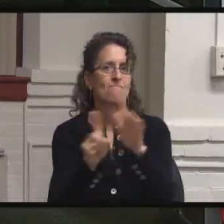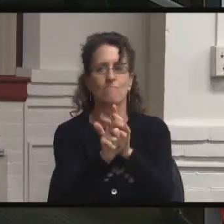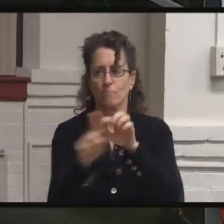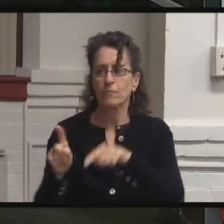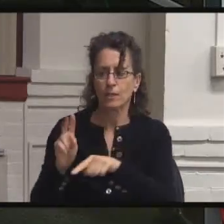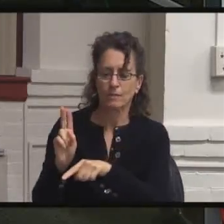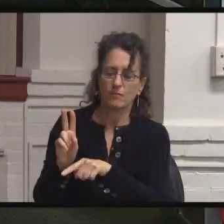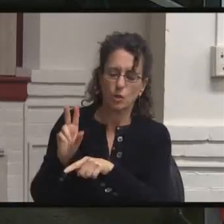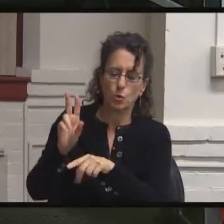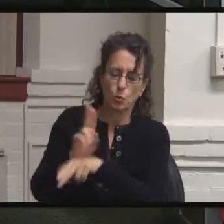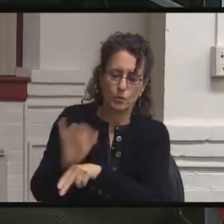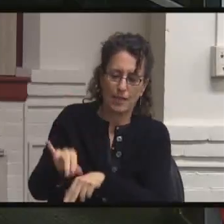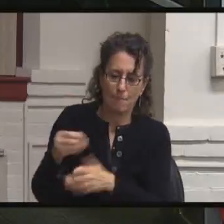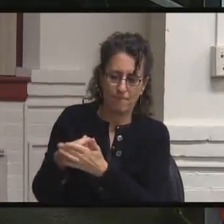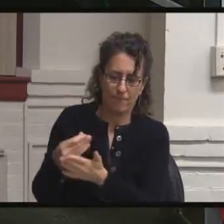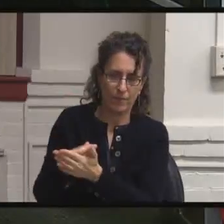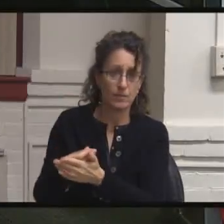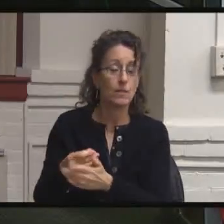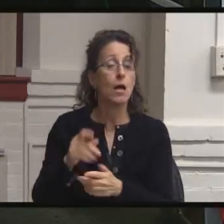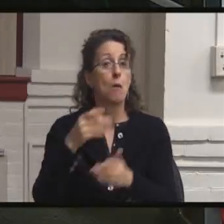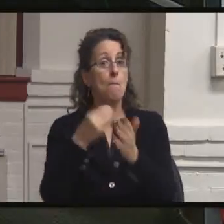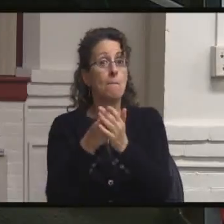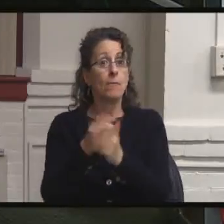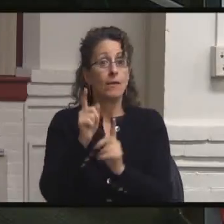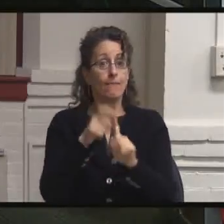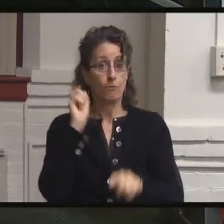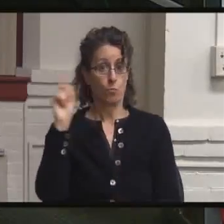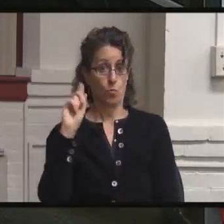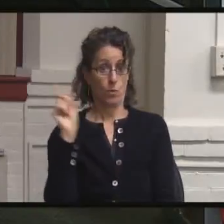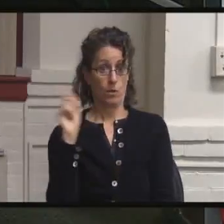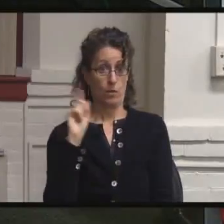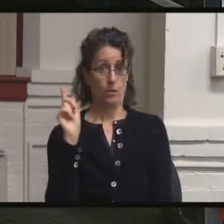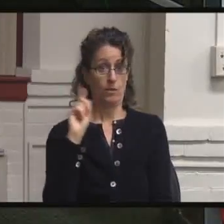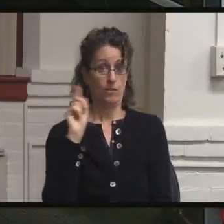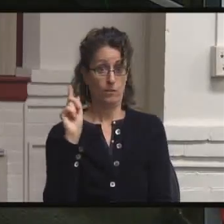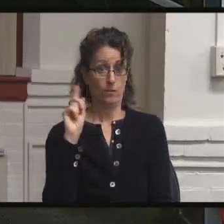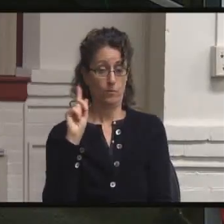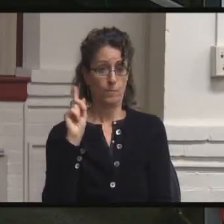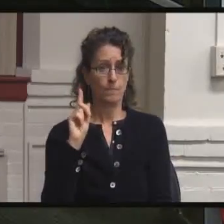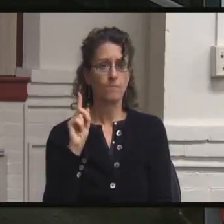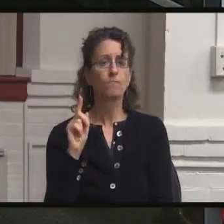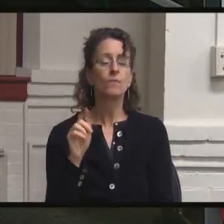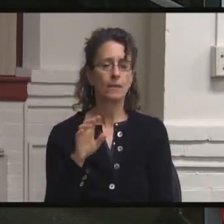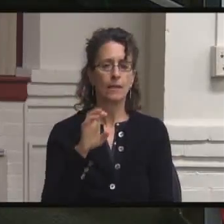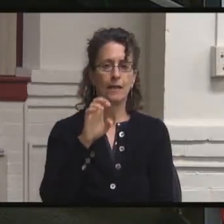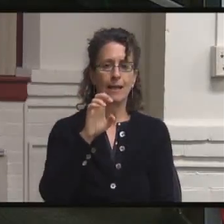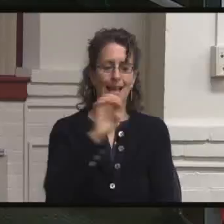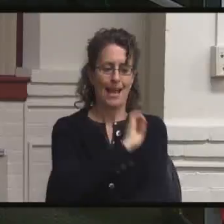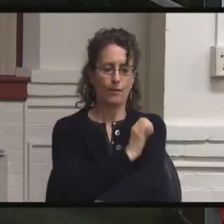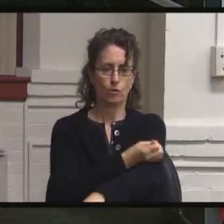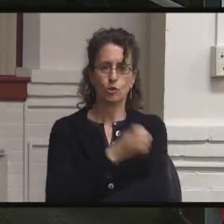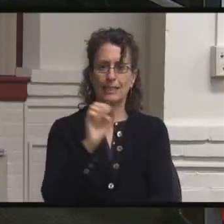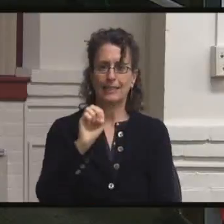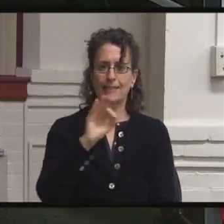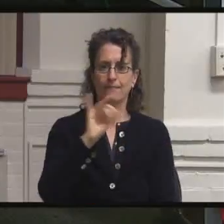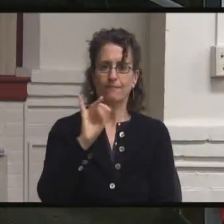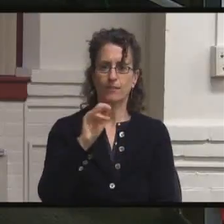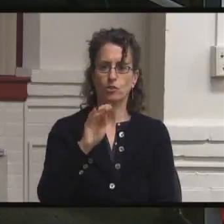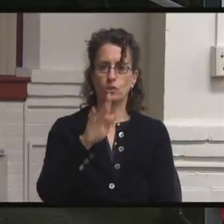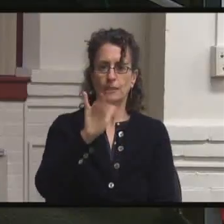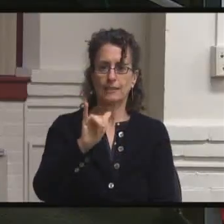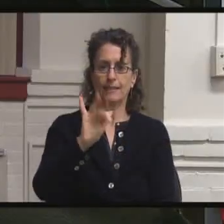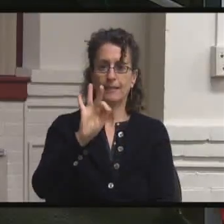Just to make clear, the source of the funds for the project would come from the energy efficiency fund that the board